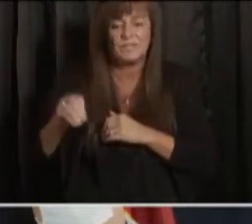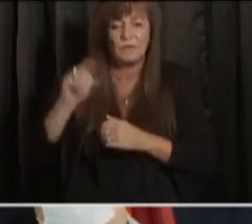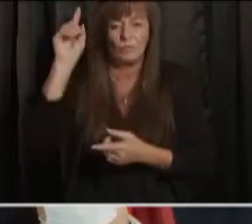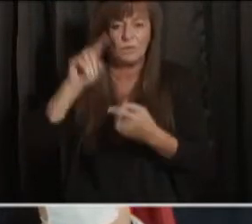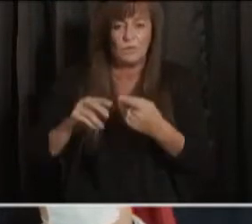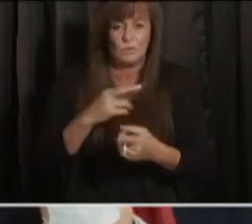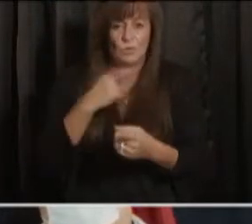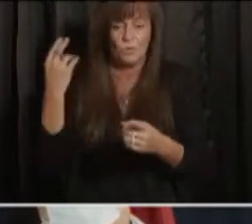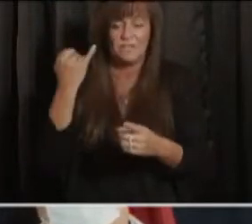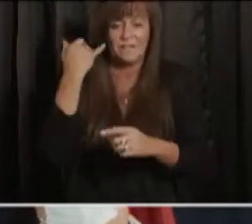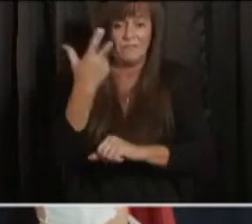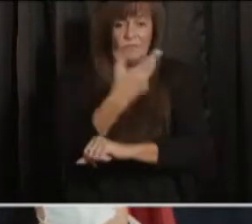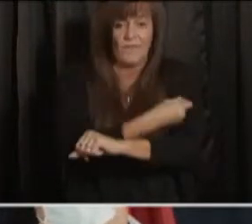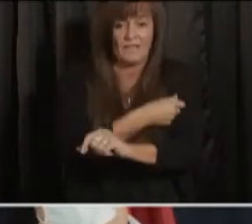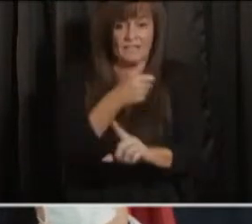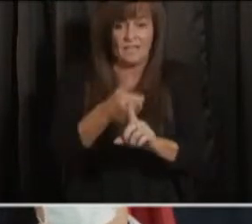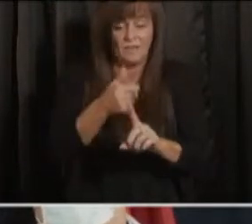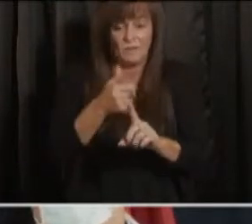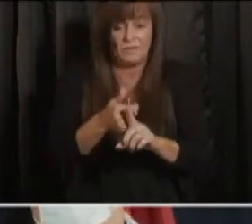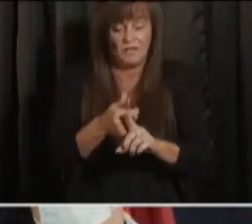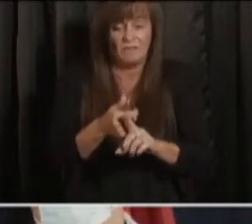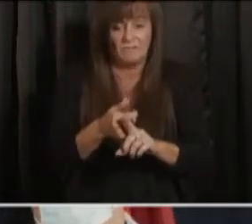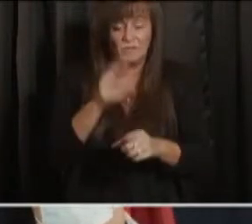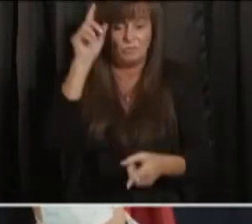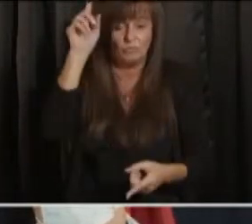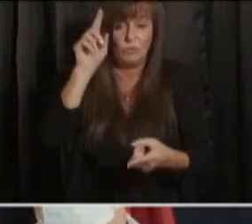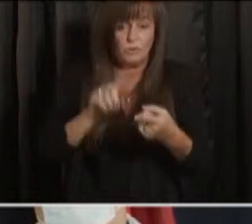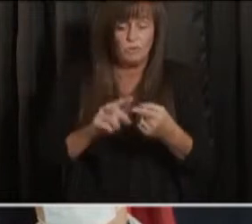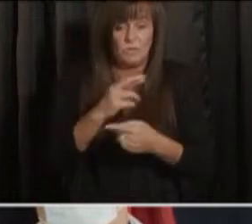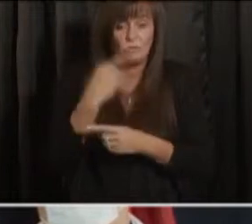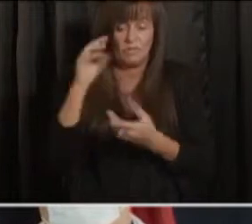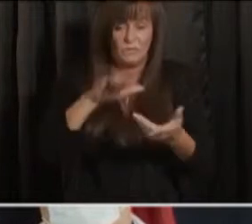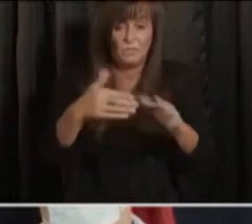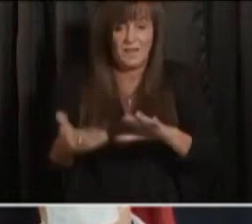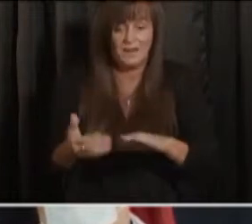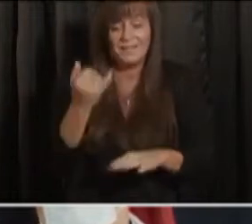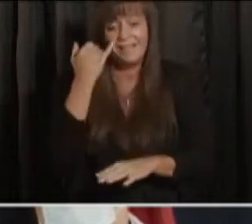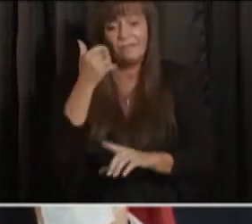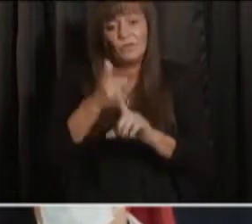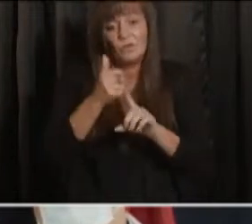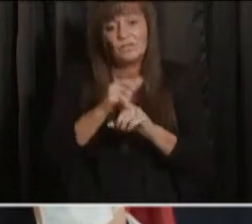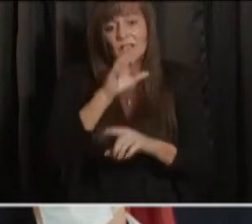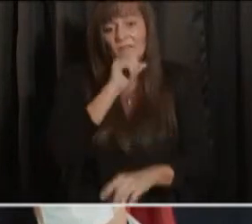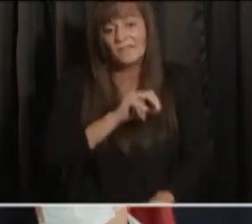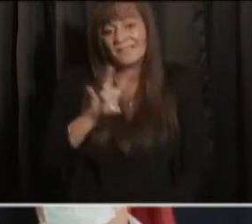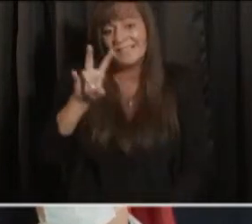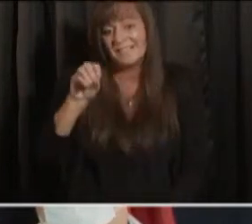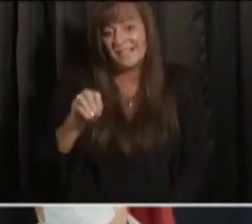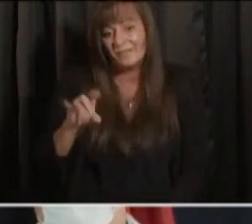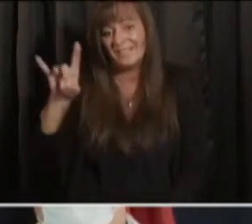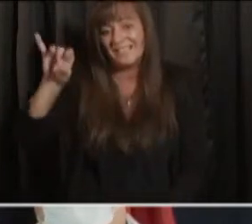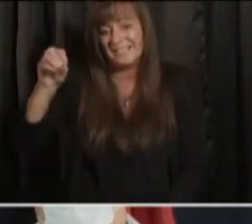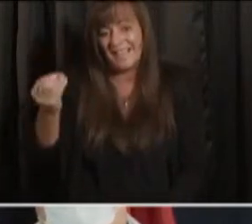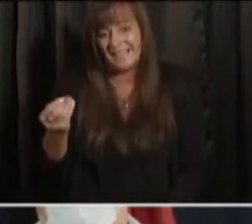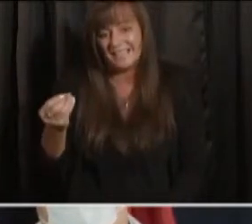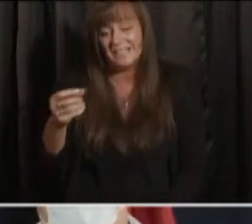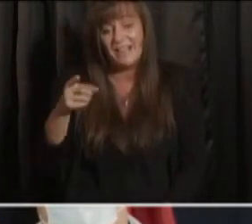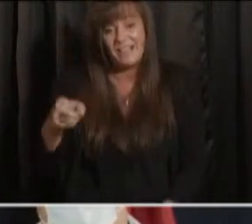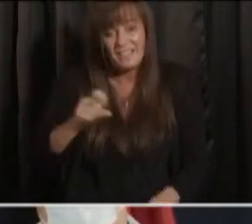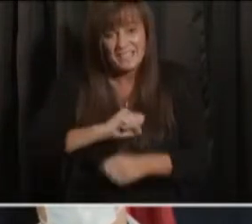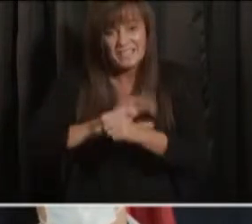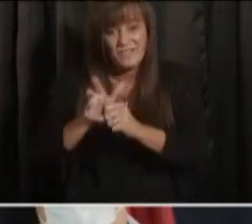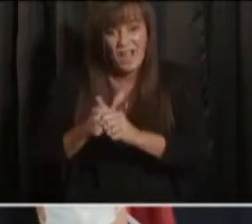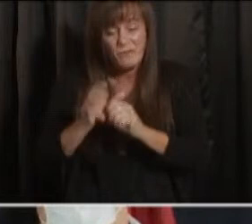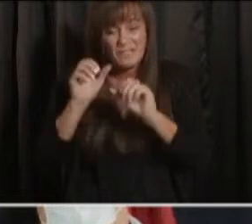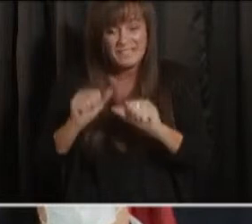protect yourself from dying from this virus. And if you're in your 70s or 80s, look, this virus can be deadly to you,